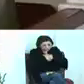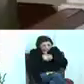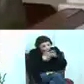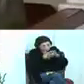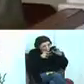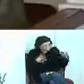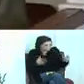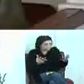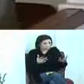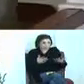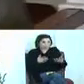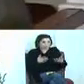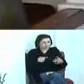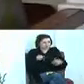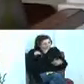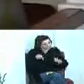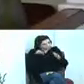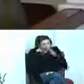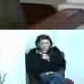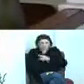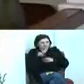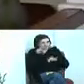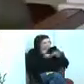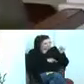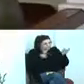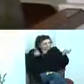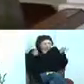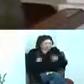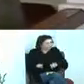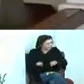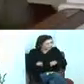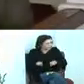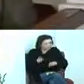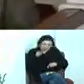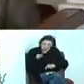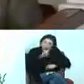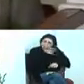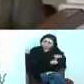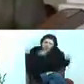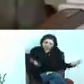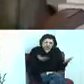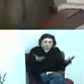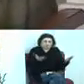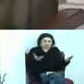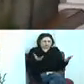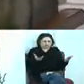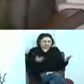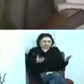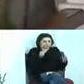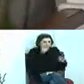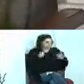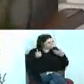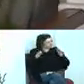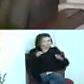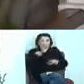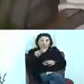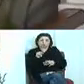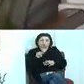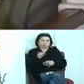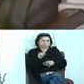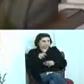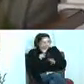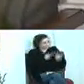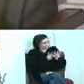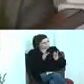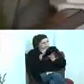This cannot happen to you. You're the power here. We won't allow it."